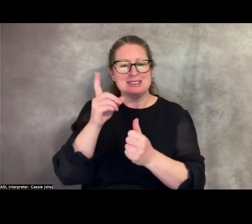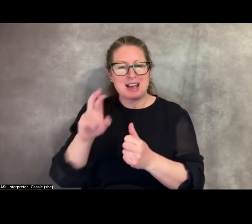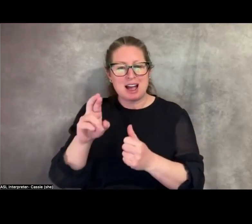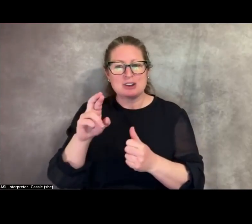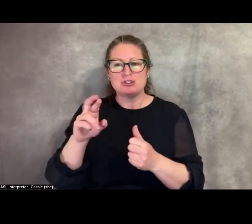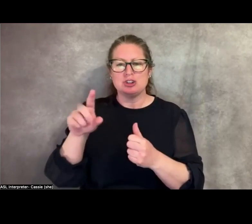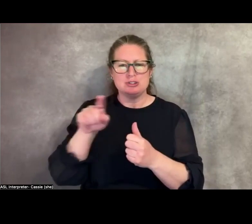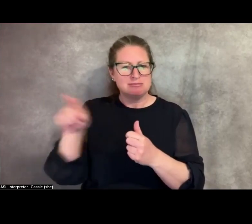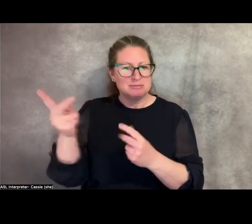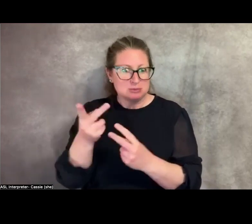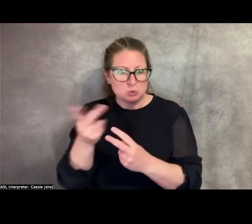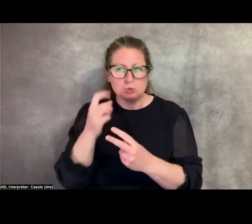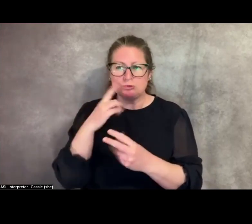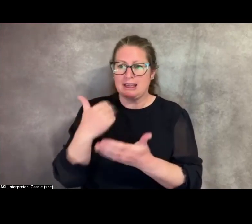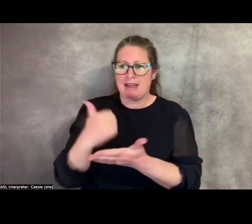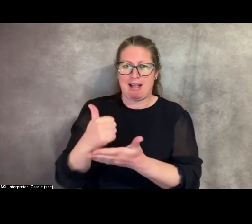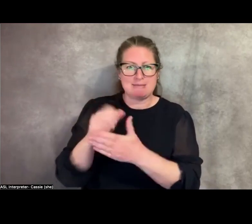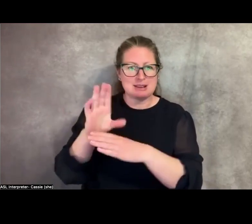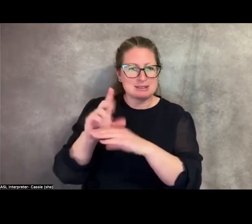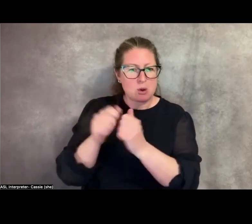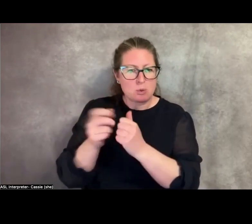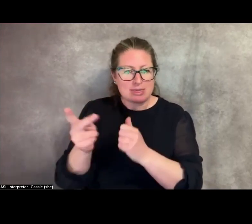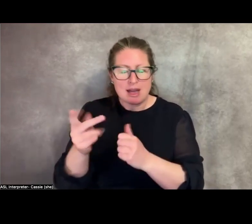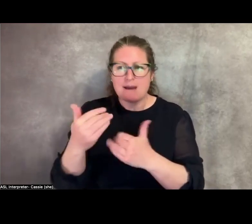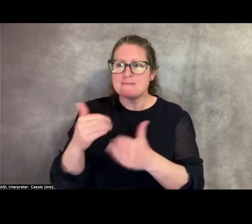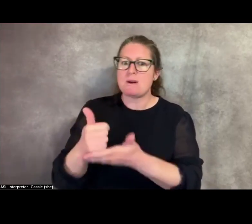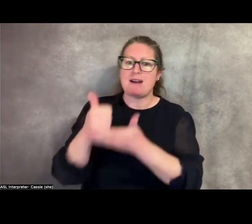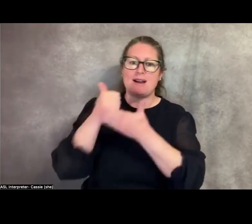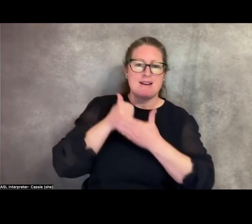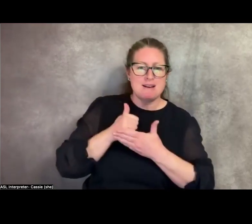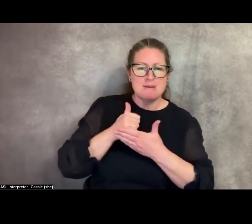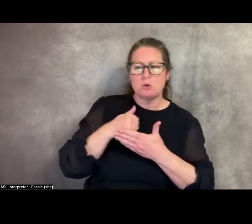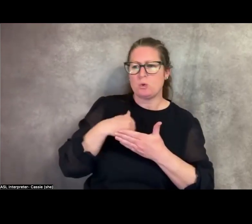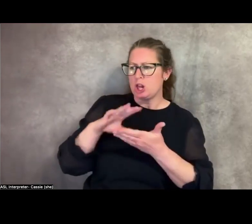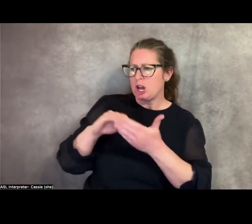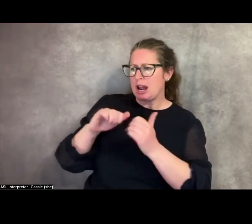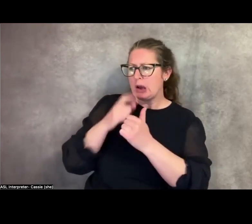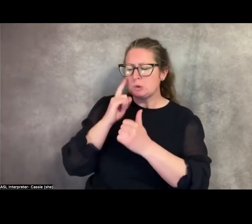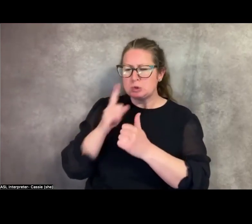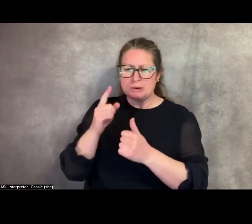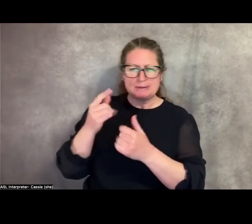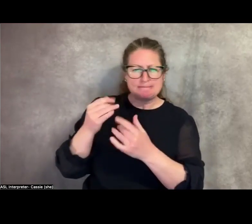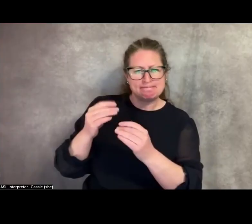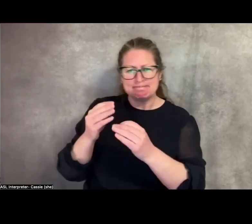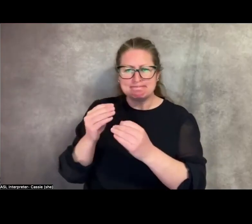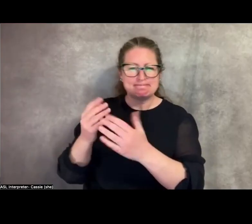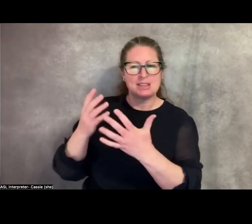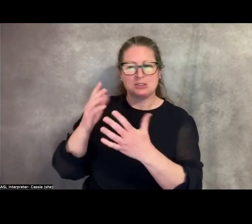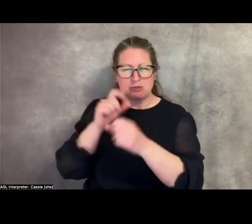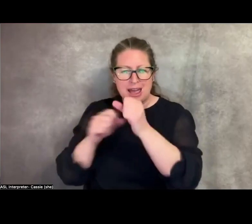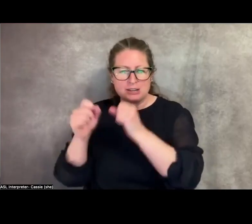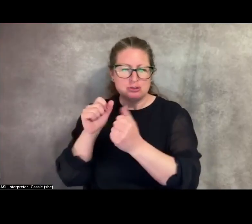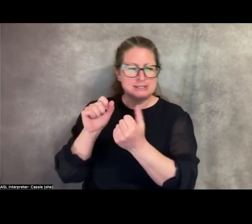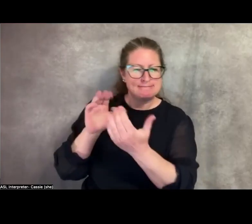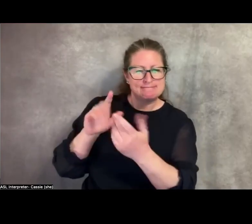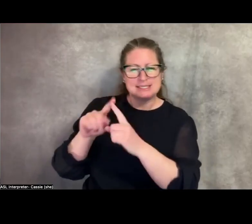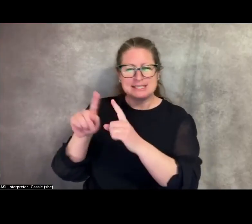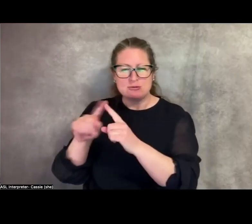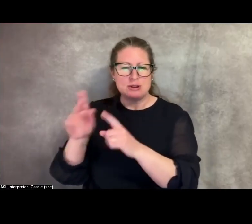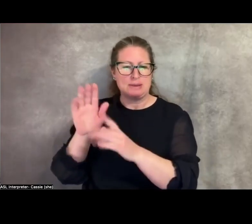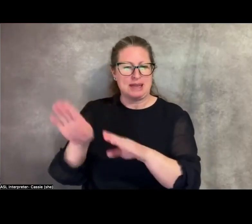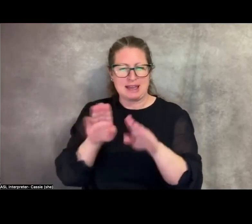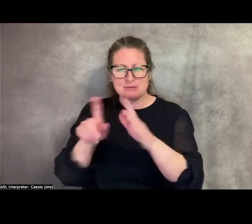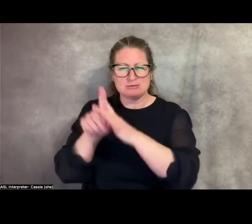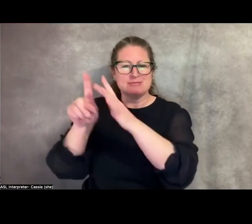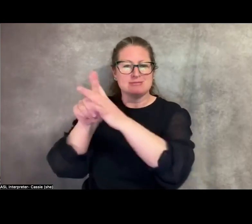was very helpful with navigating patients' behaviors and strategies in dealing with issues that came